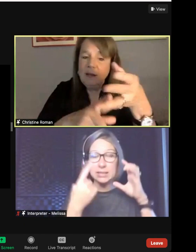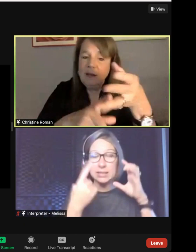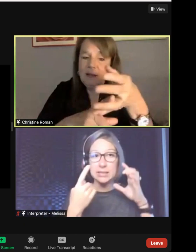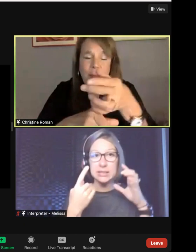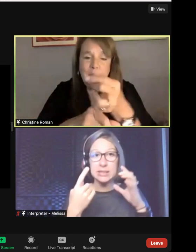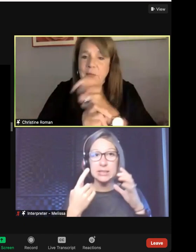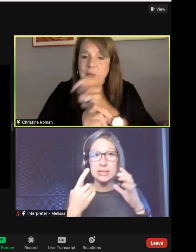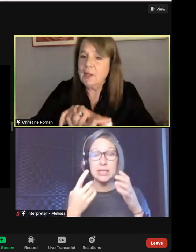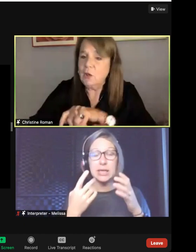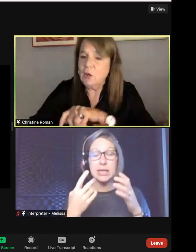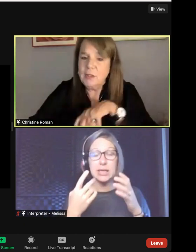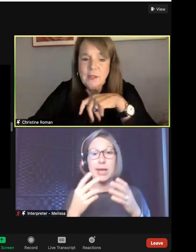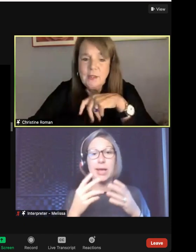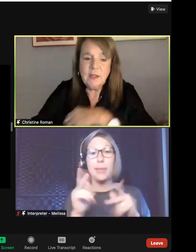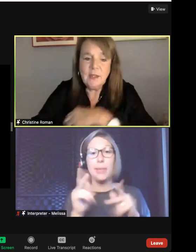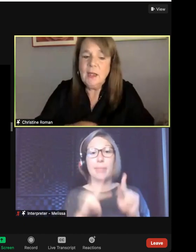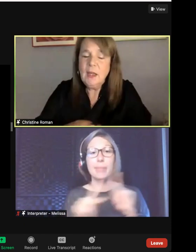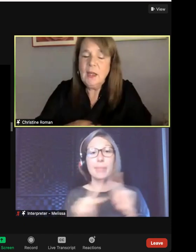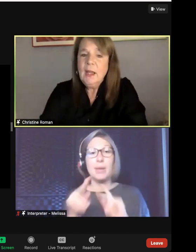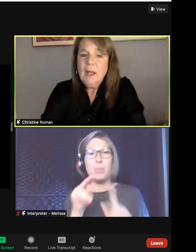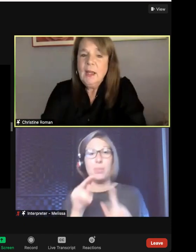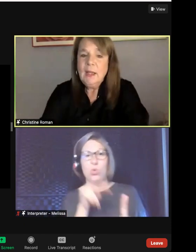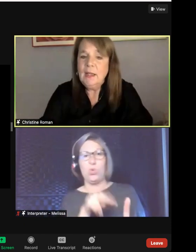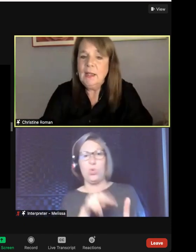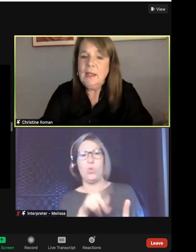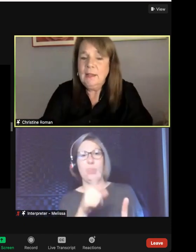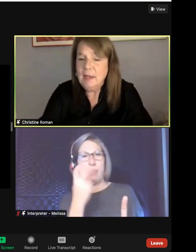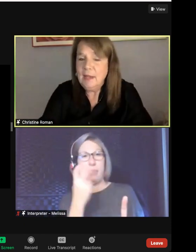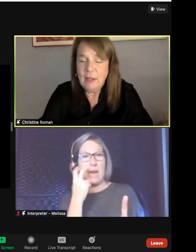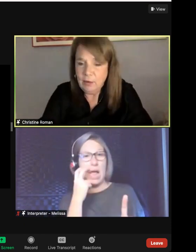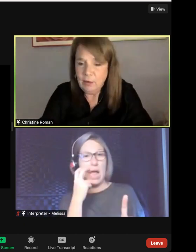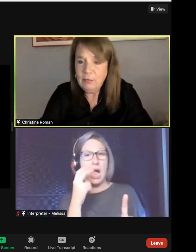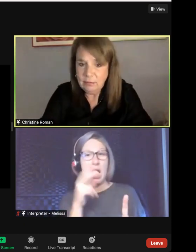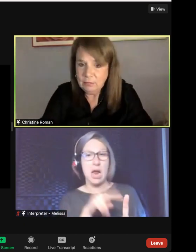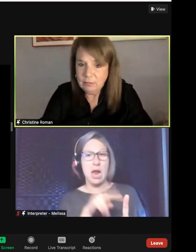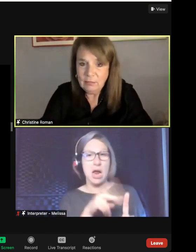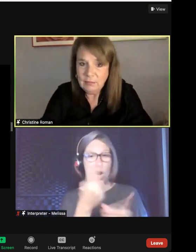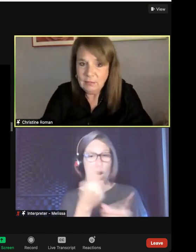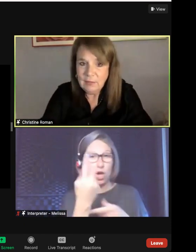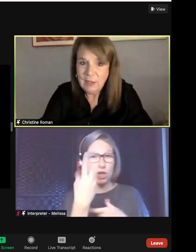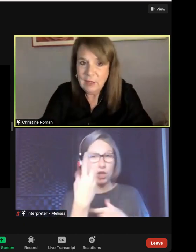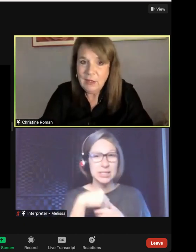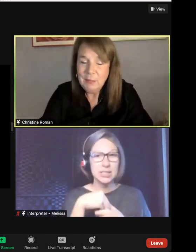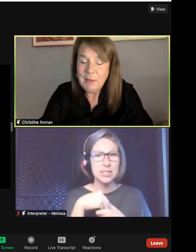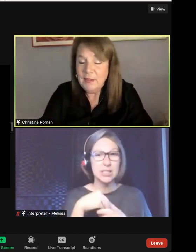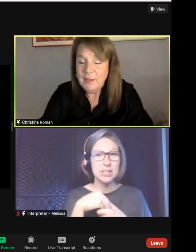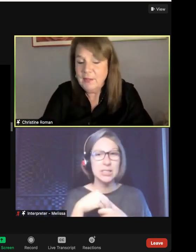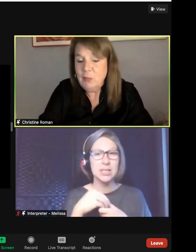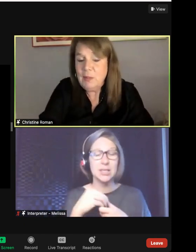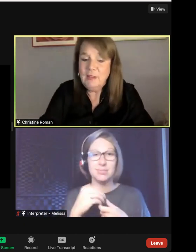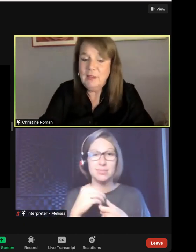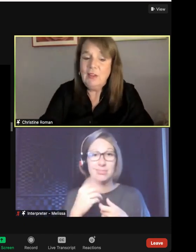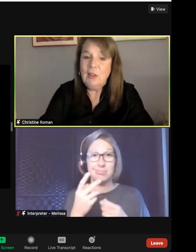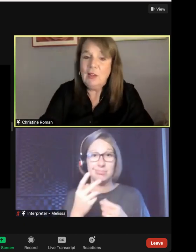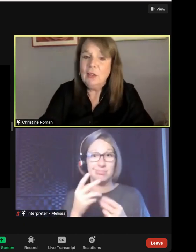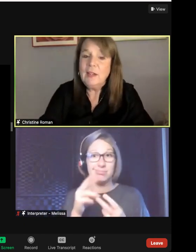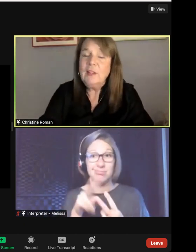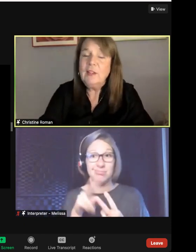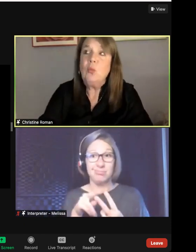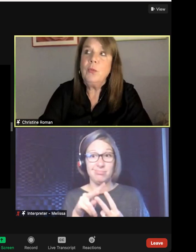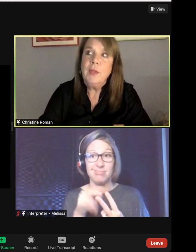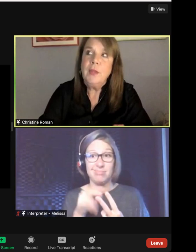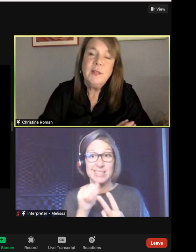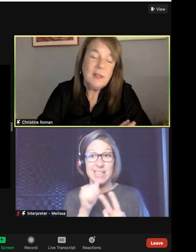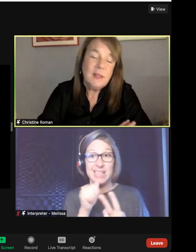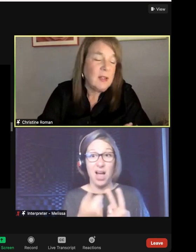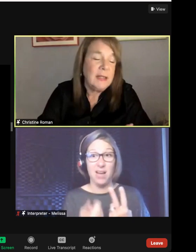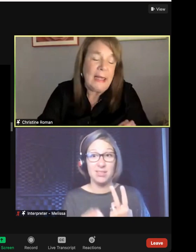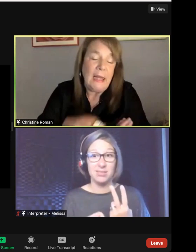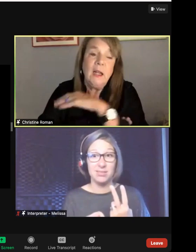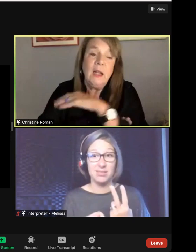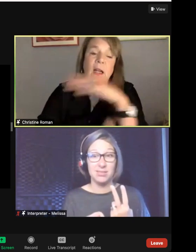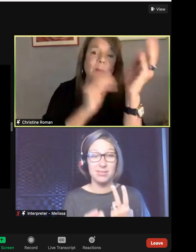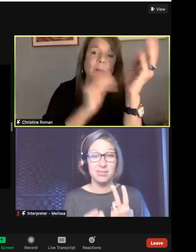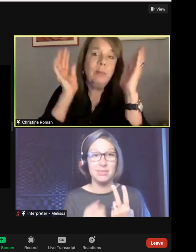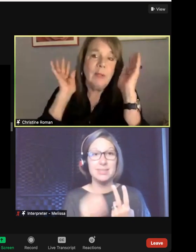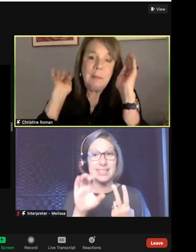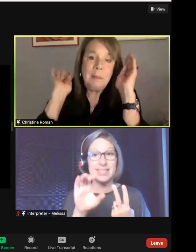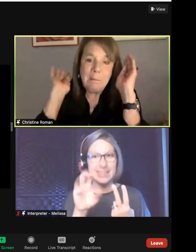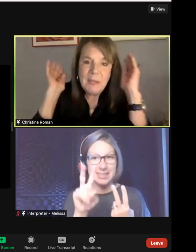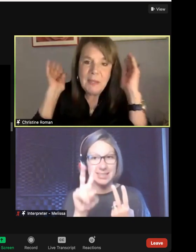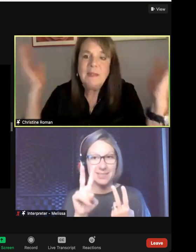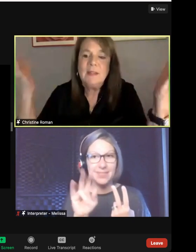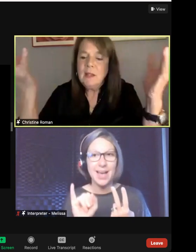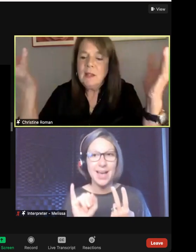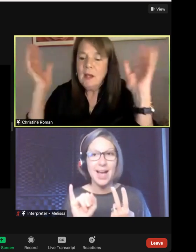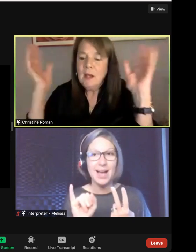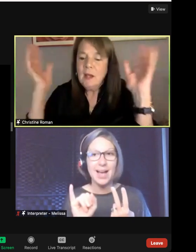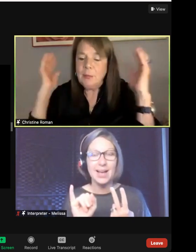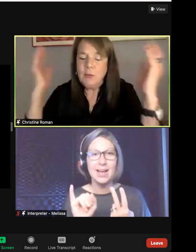said blind, some people have said autistic, and he's neither. But this is what CVI looks like. So this is, again, a